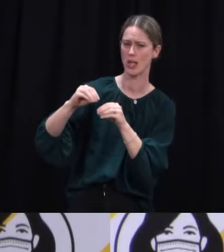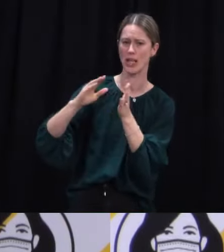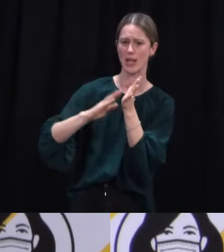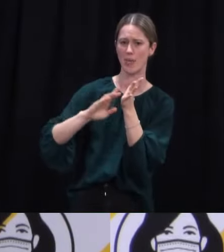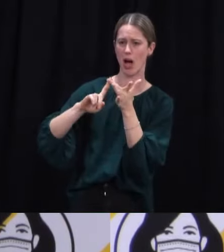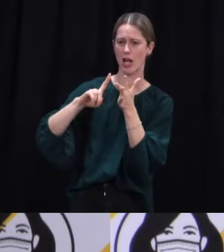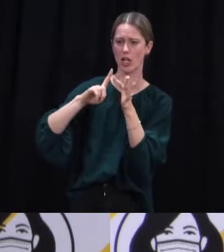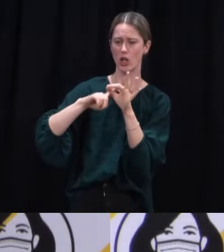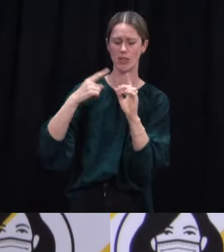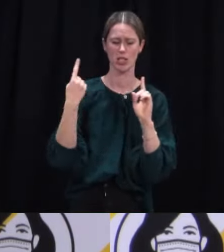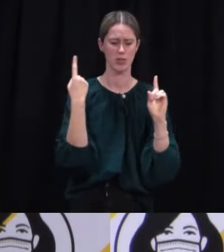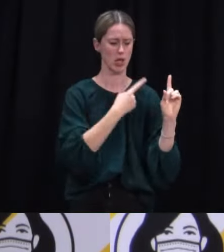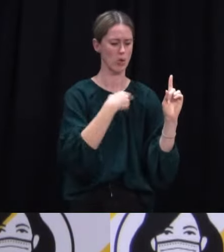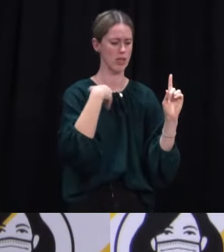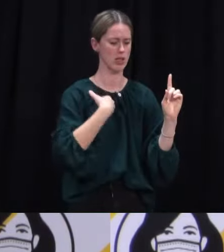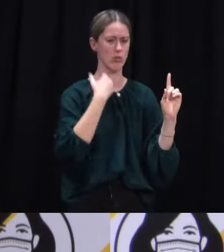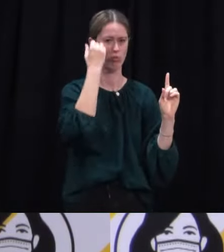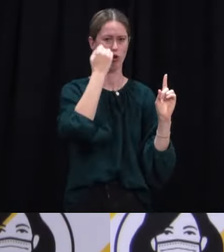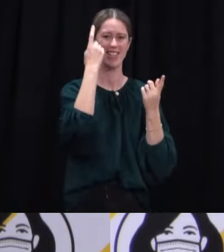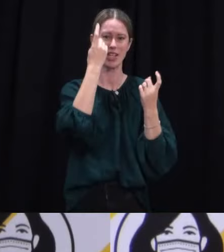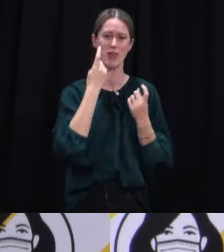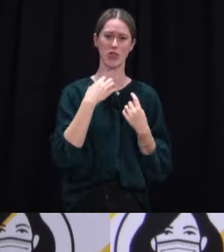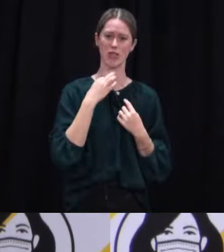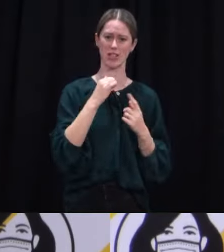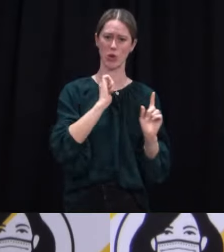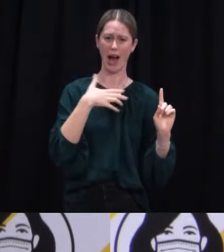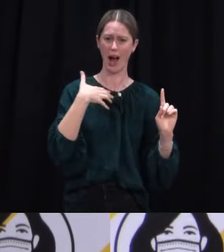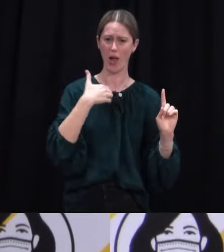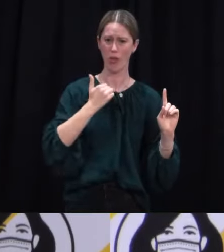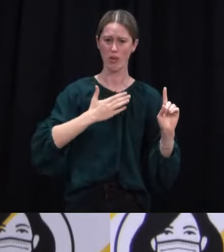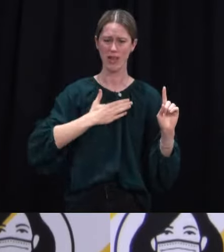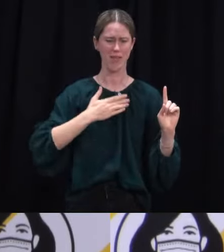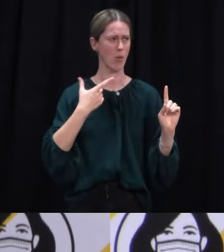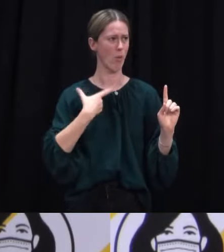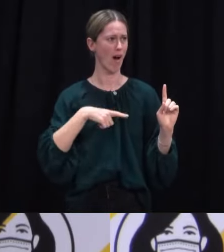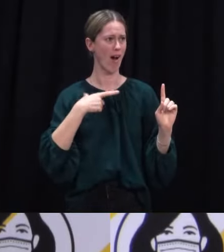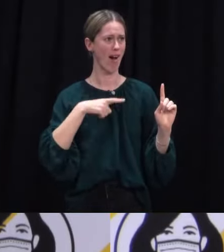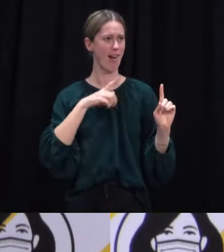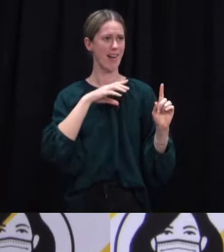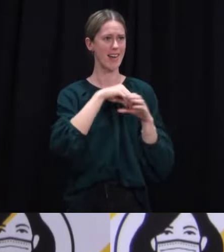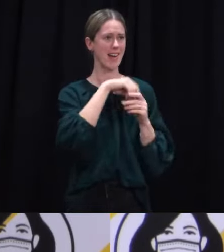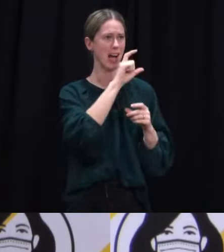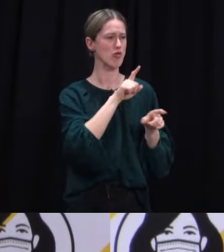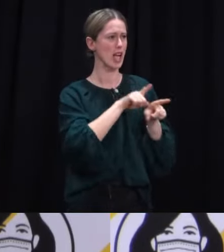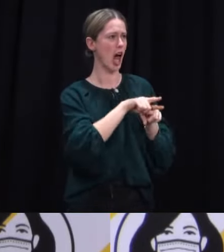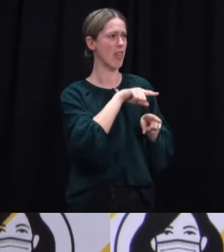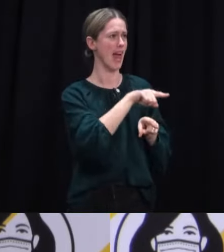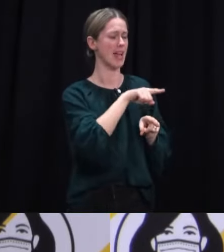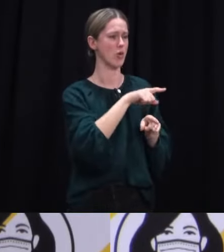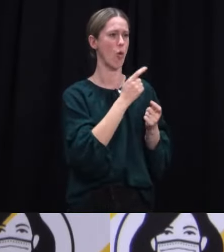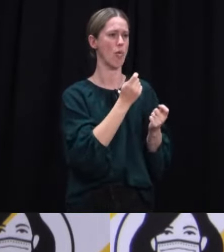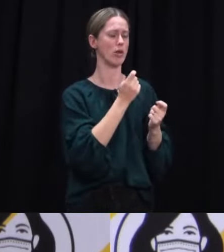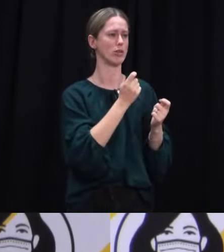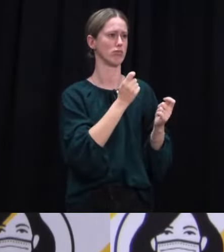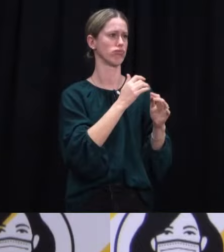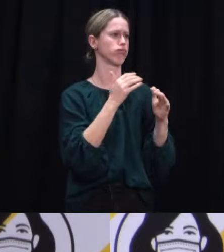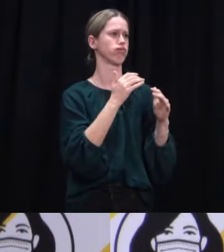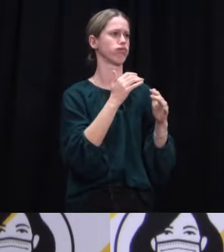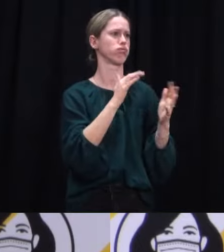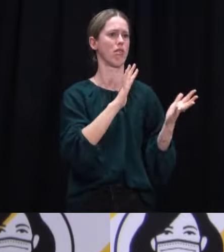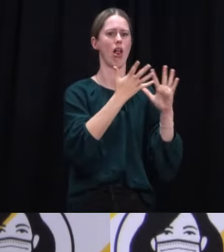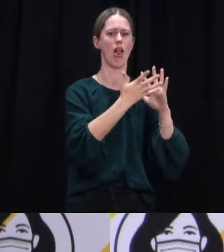needs to prove that there's a serious risk to her health or safety. Why is being in a country which is on breaking point not considered